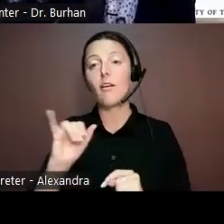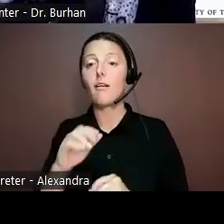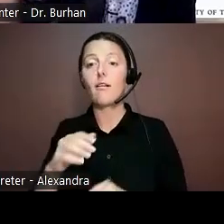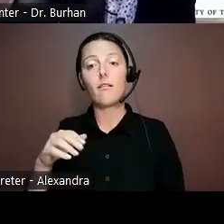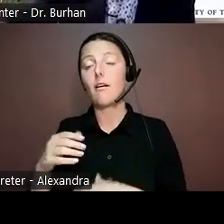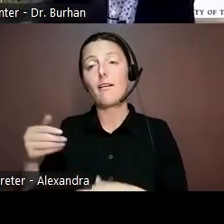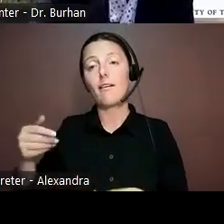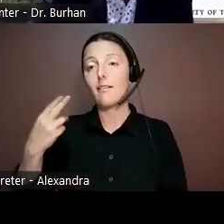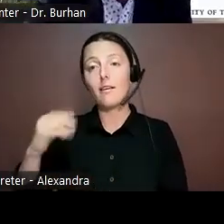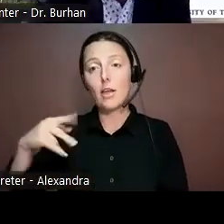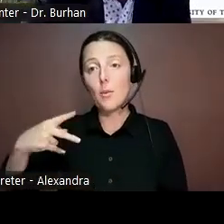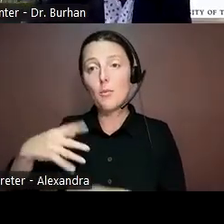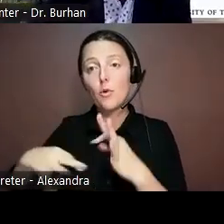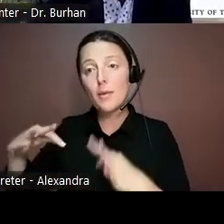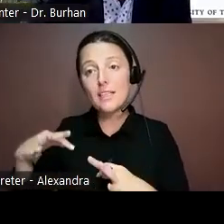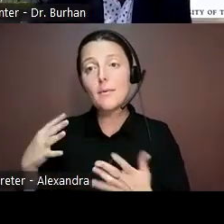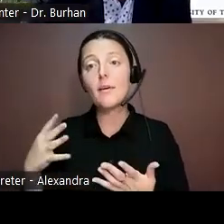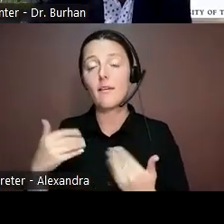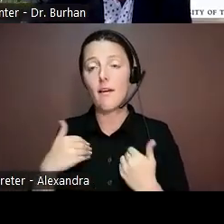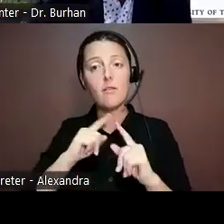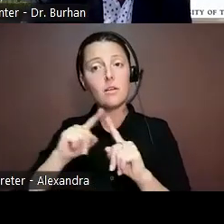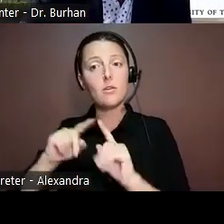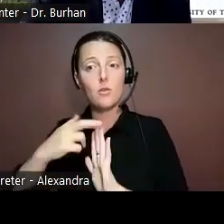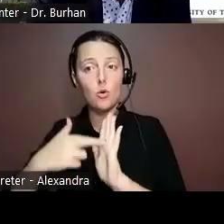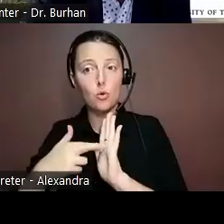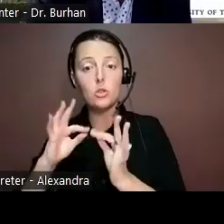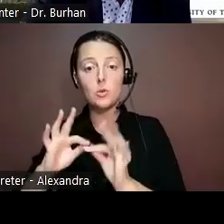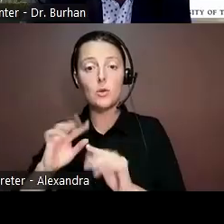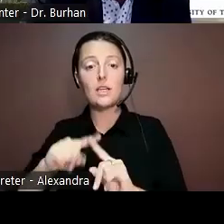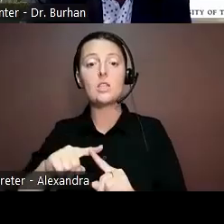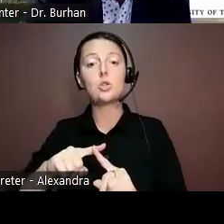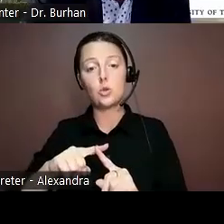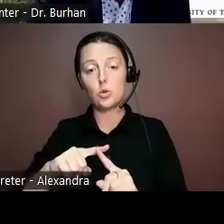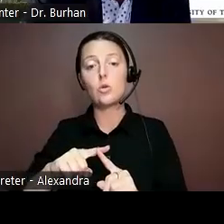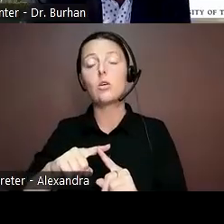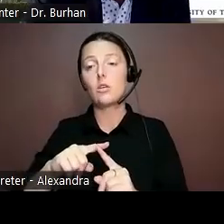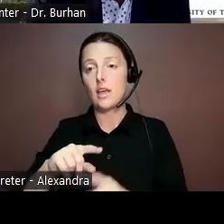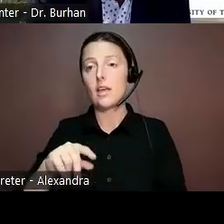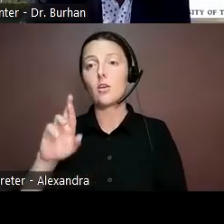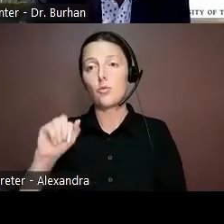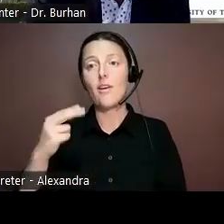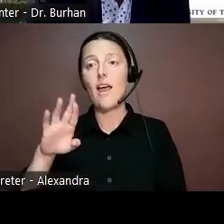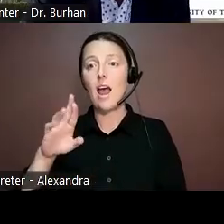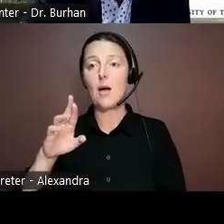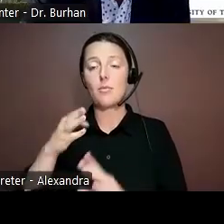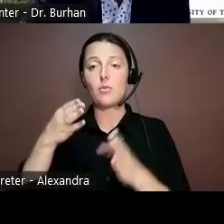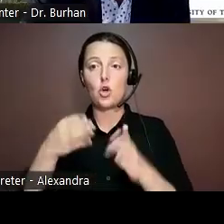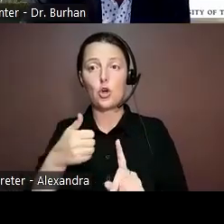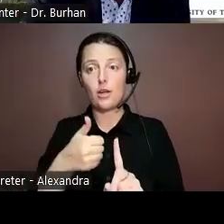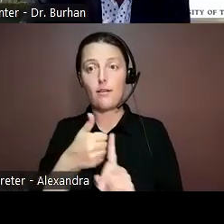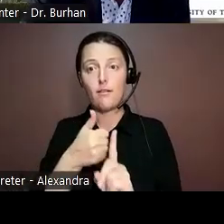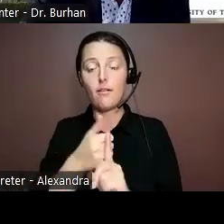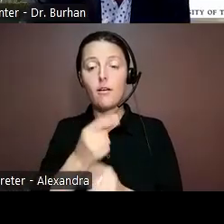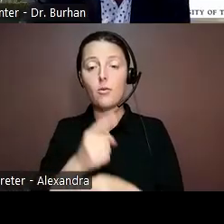I mean there's different rules when it comes to rehabilitation target, but definitely in frailty, like somebody who's frail and have an overall risk